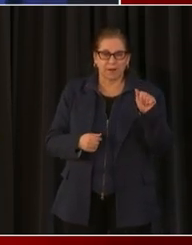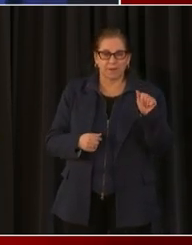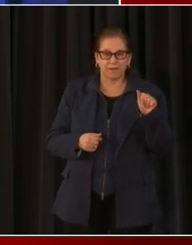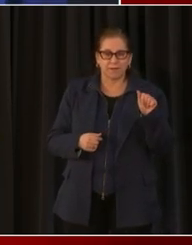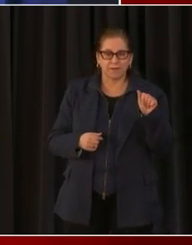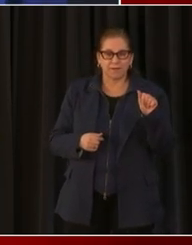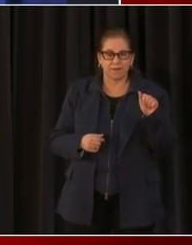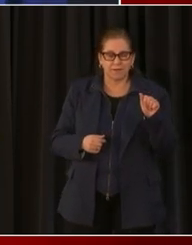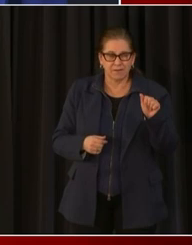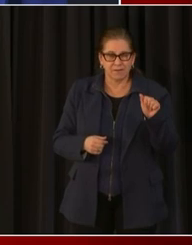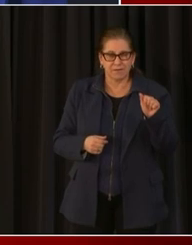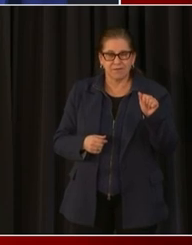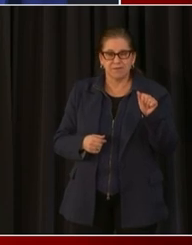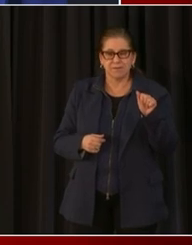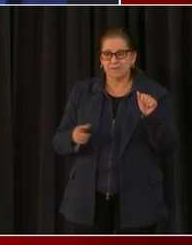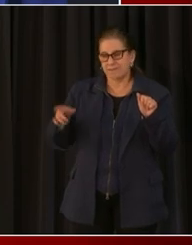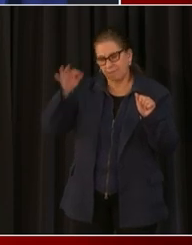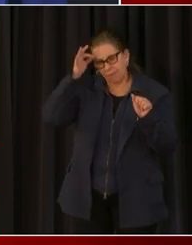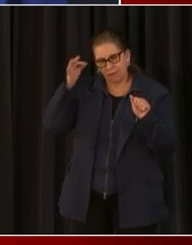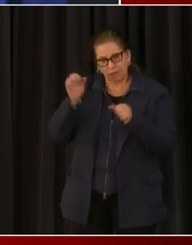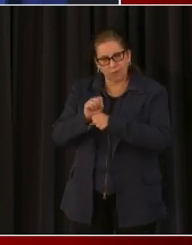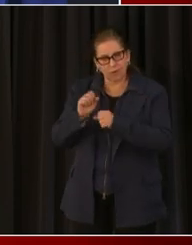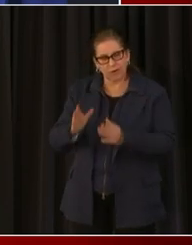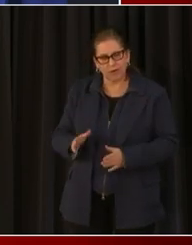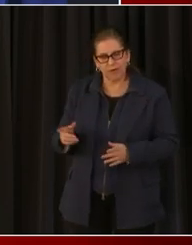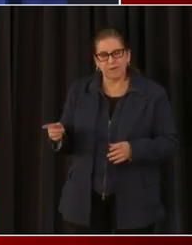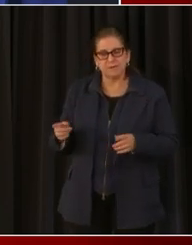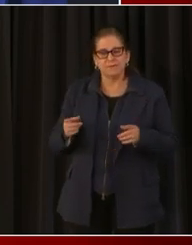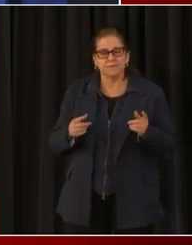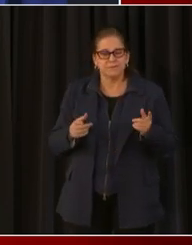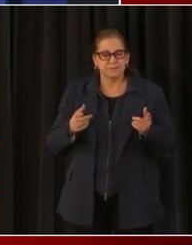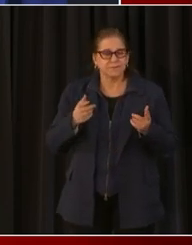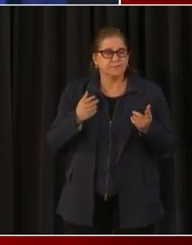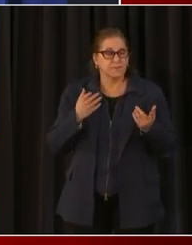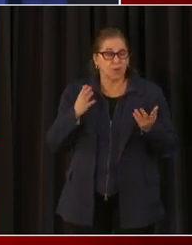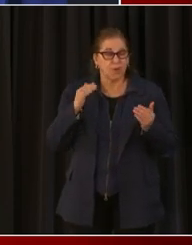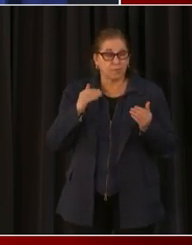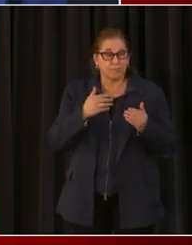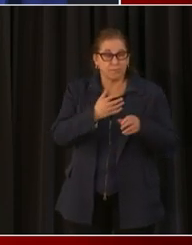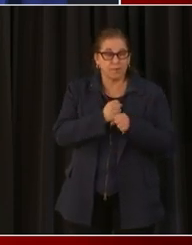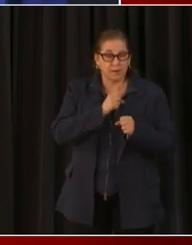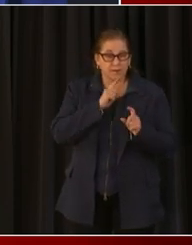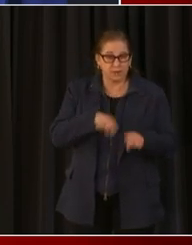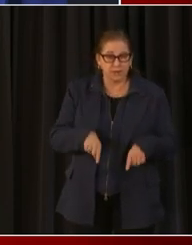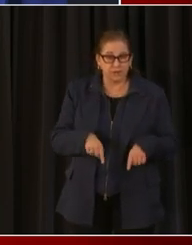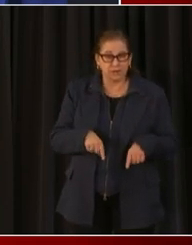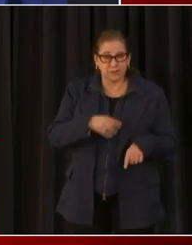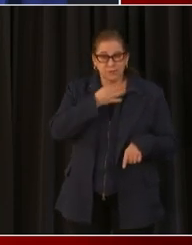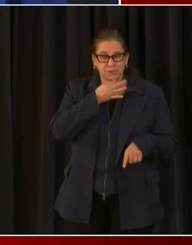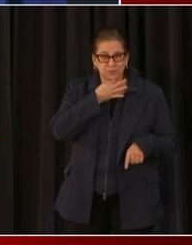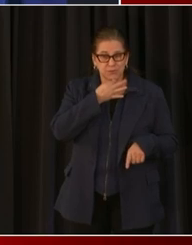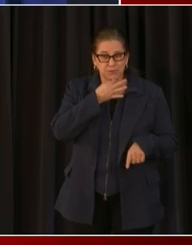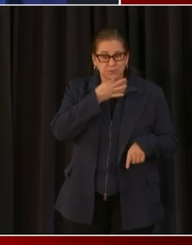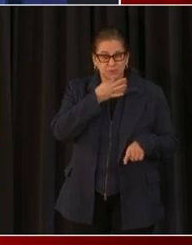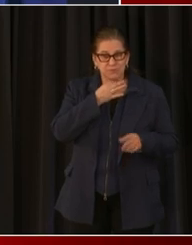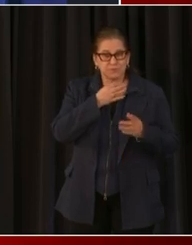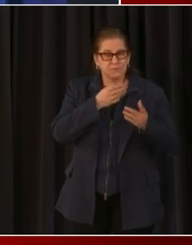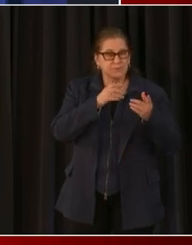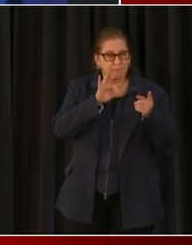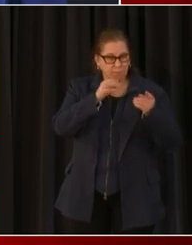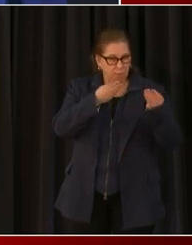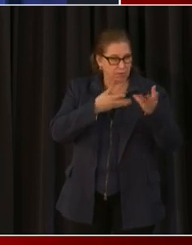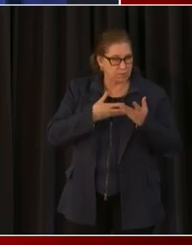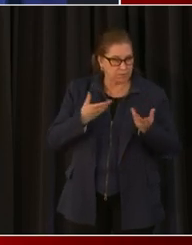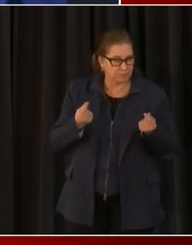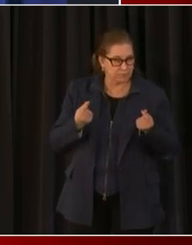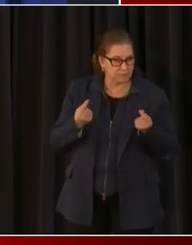we have not yet received in writing can hopefully be different. The request we receive in writing can be different